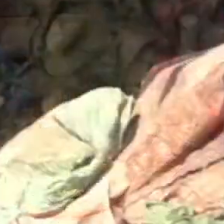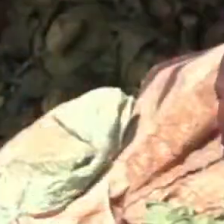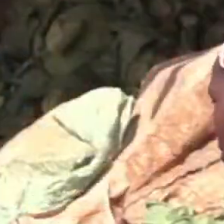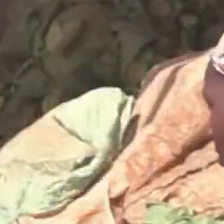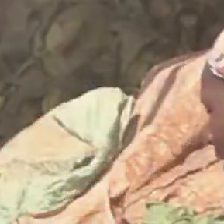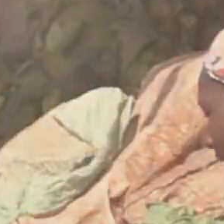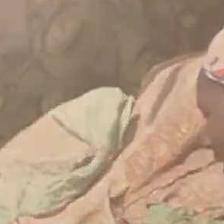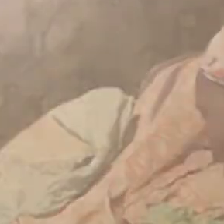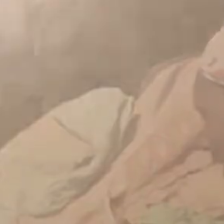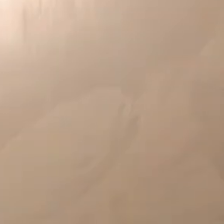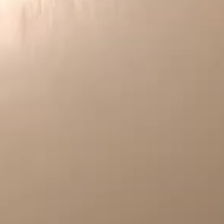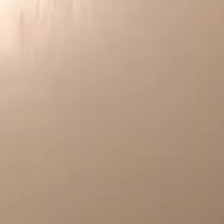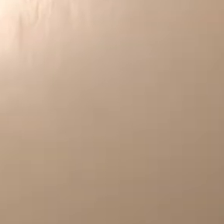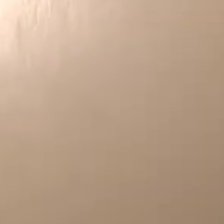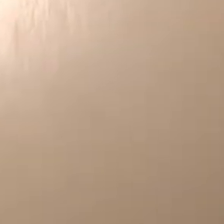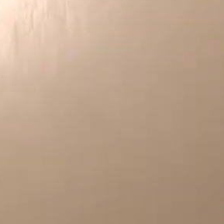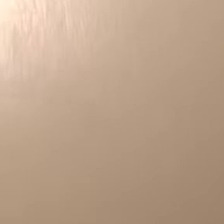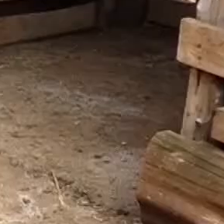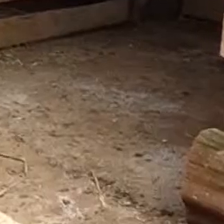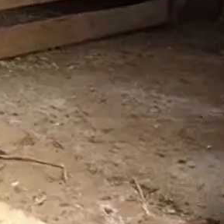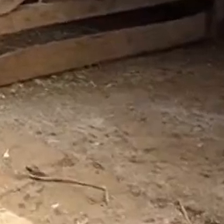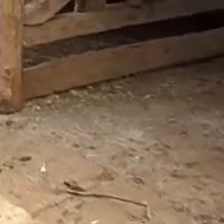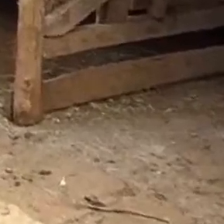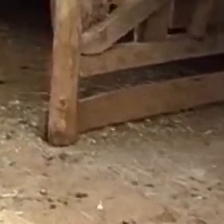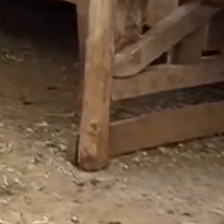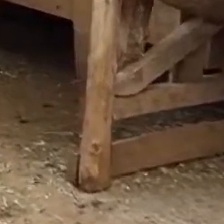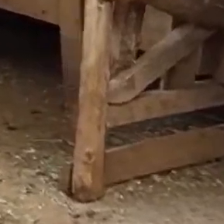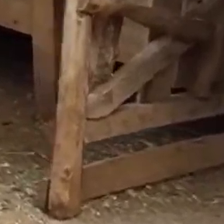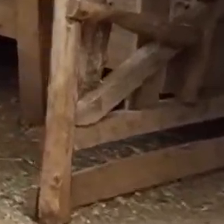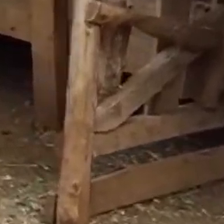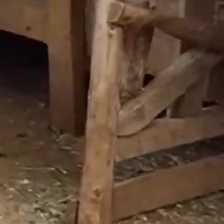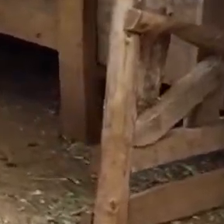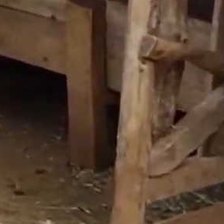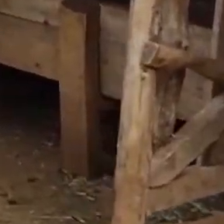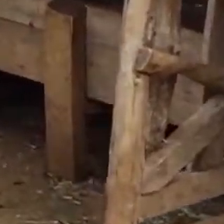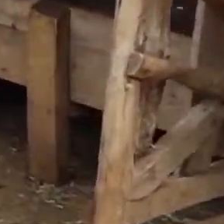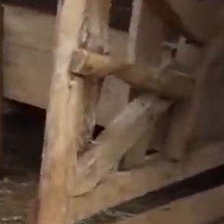Ni nguzo na uso wa jamii. Kupanda